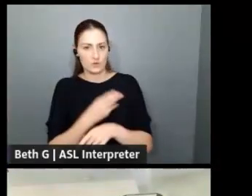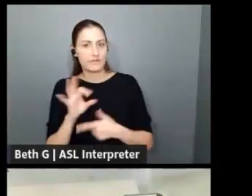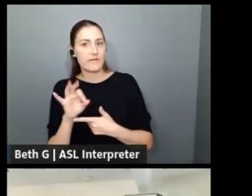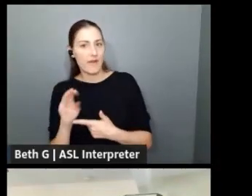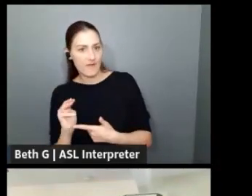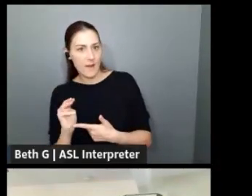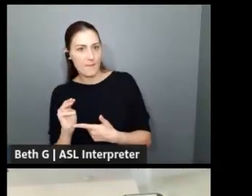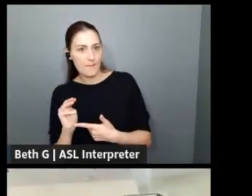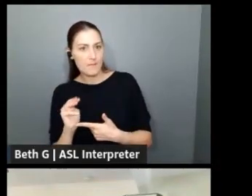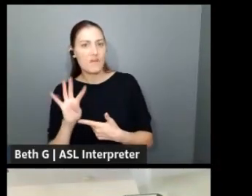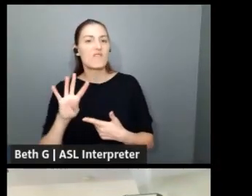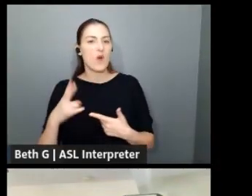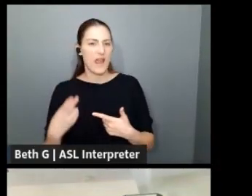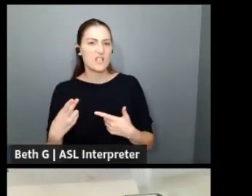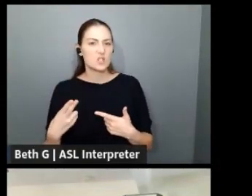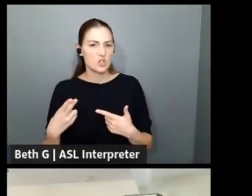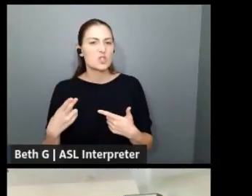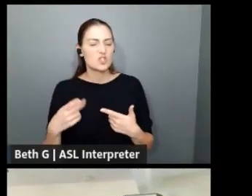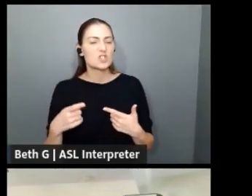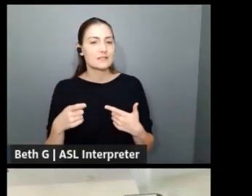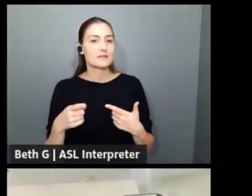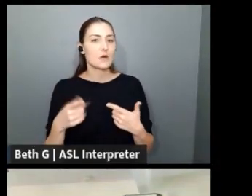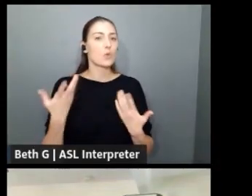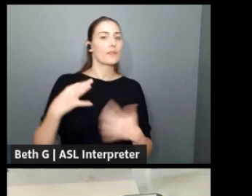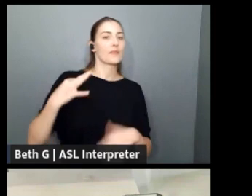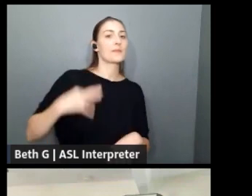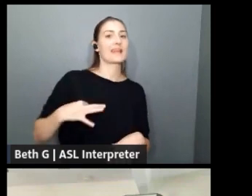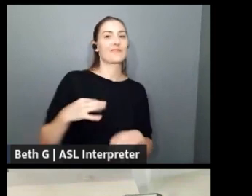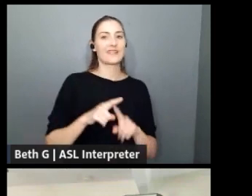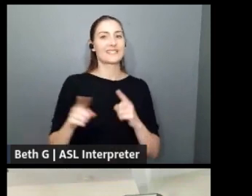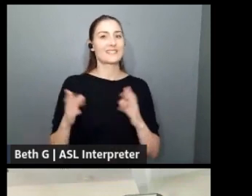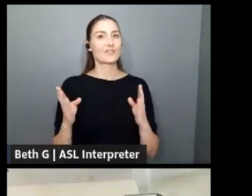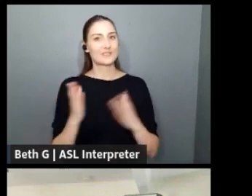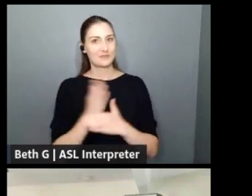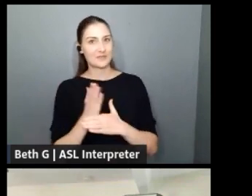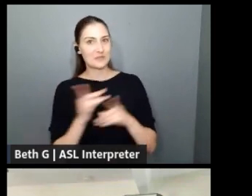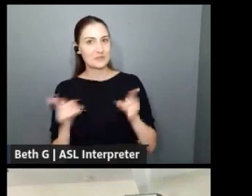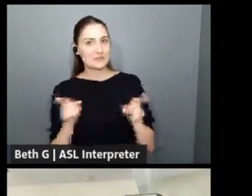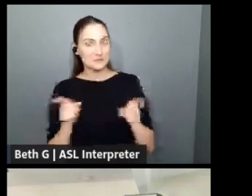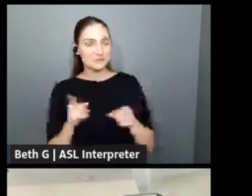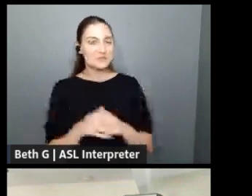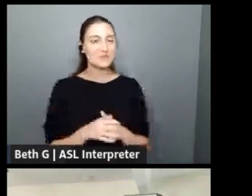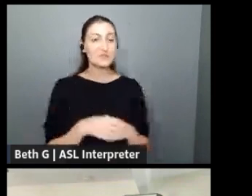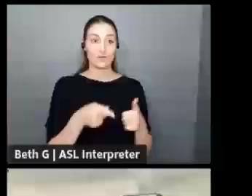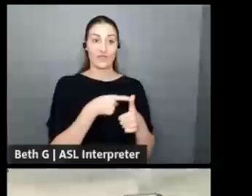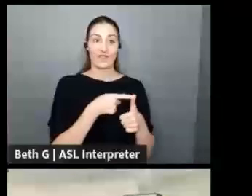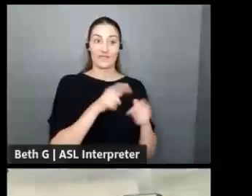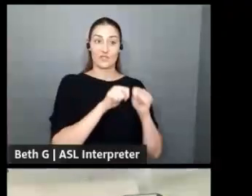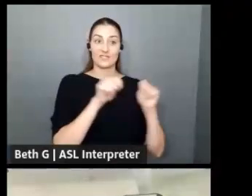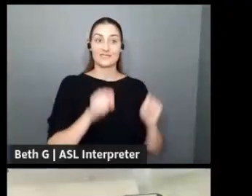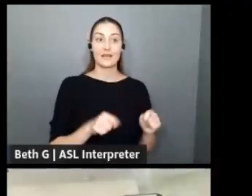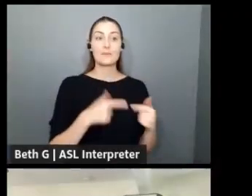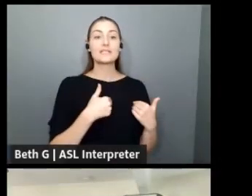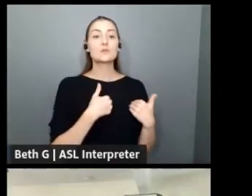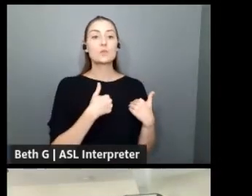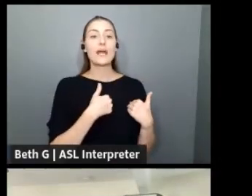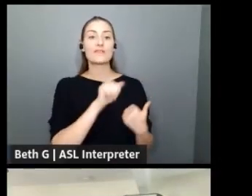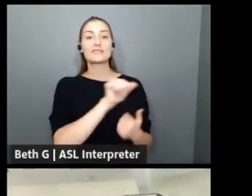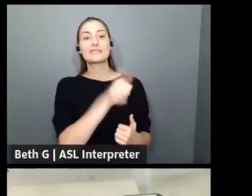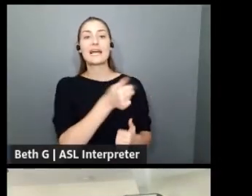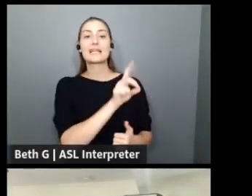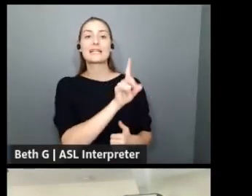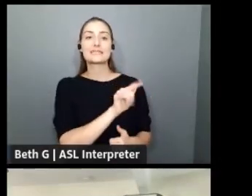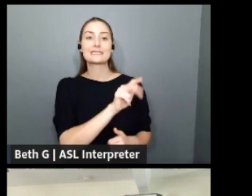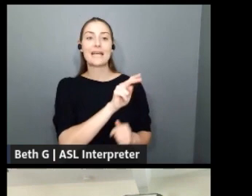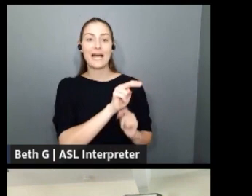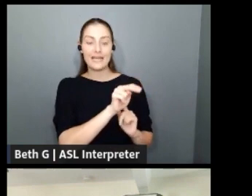FN for each. So in this first template here, we've defined 10 DynamoDB tables,